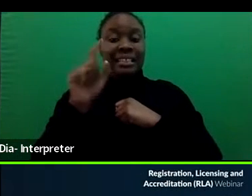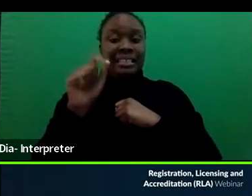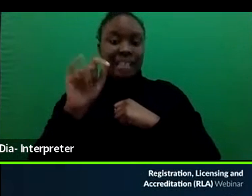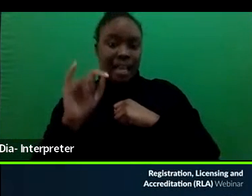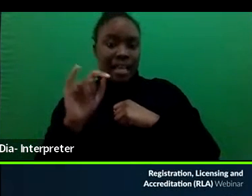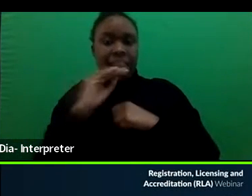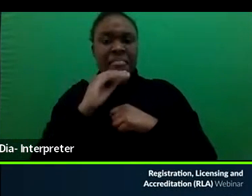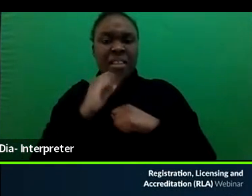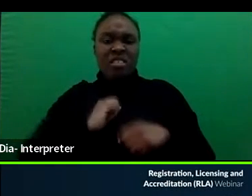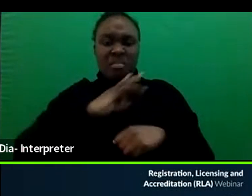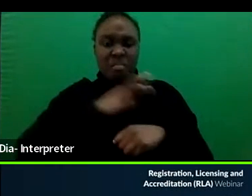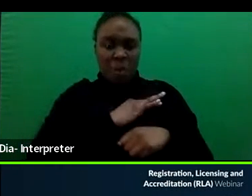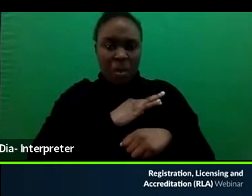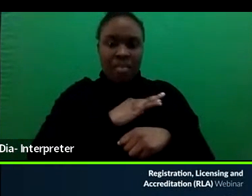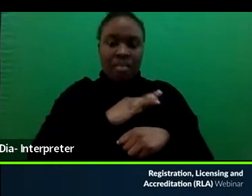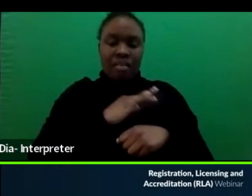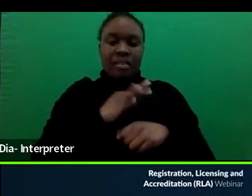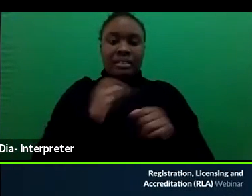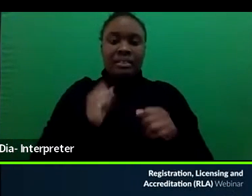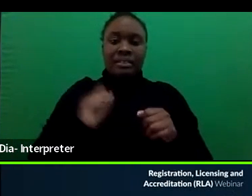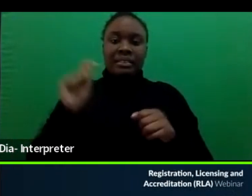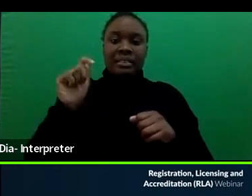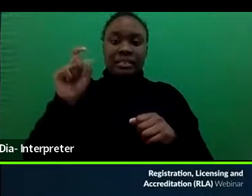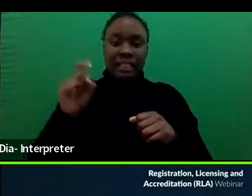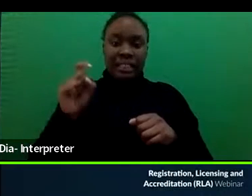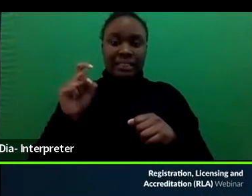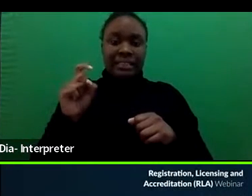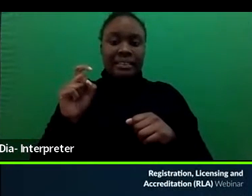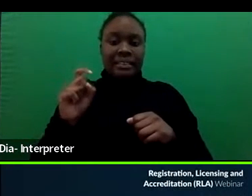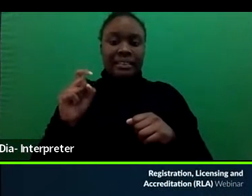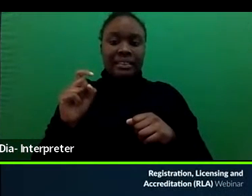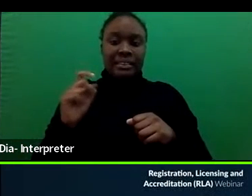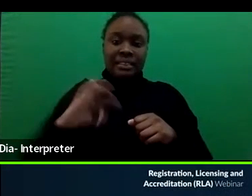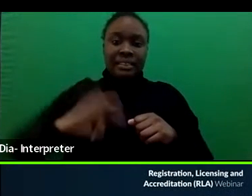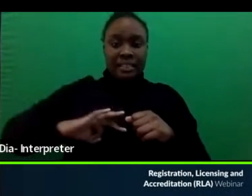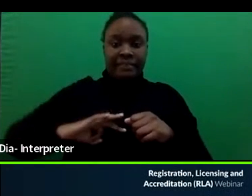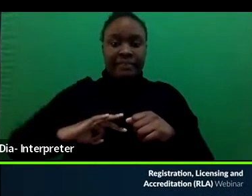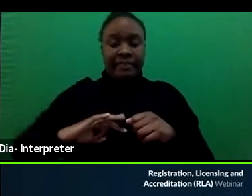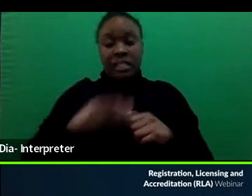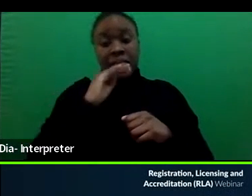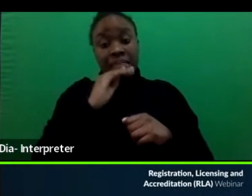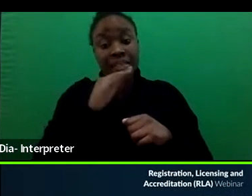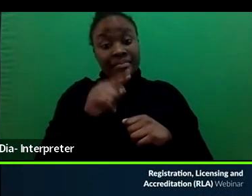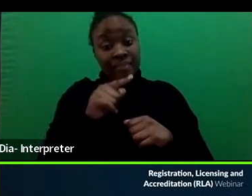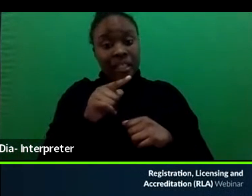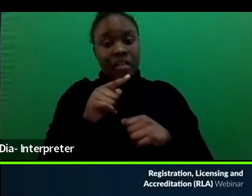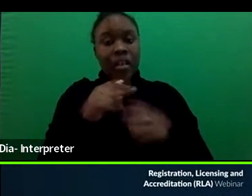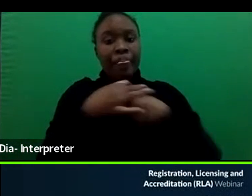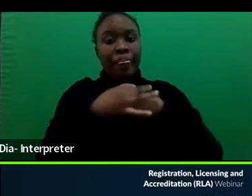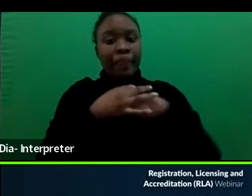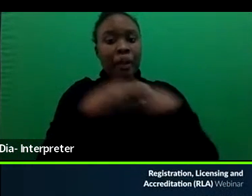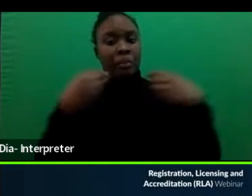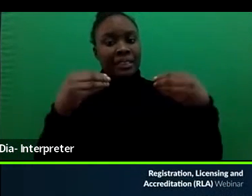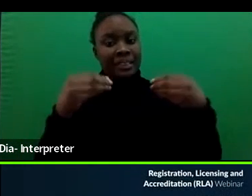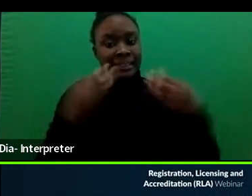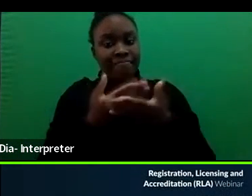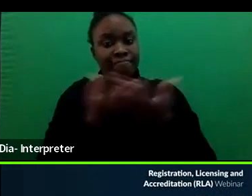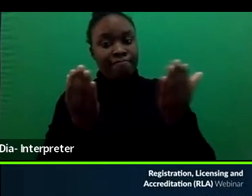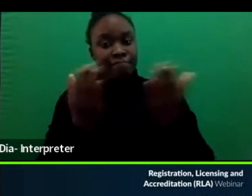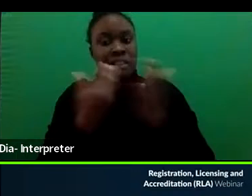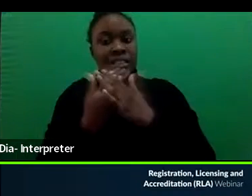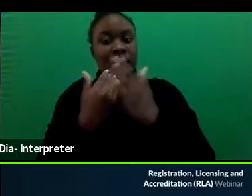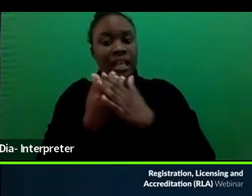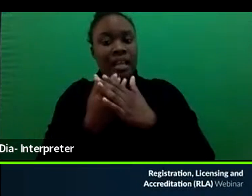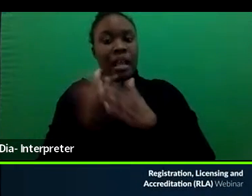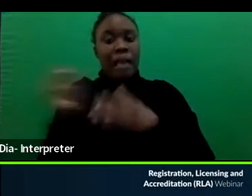tax incentive, which allows, encourages small businesses to employ